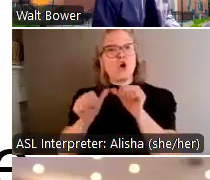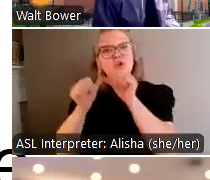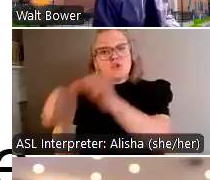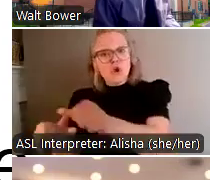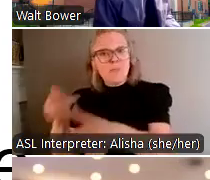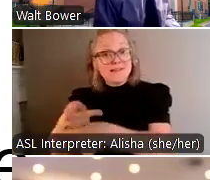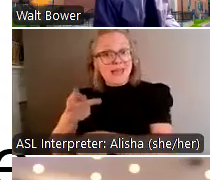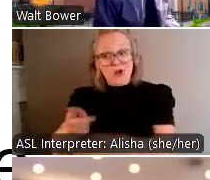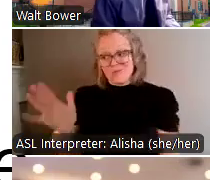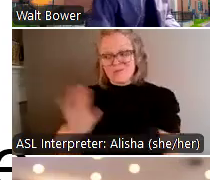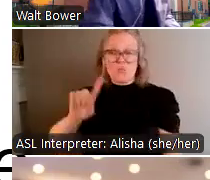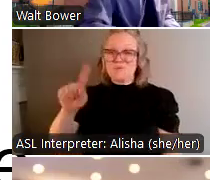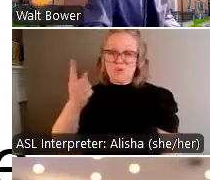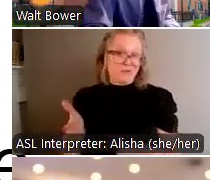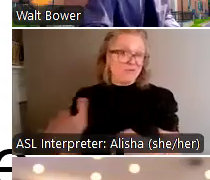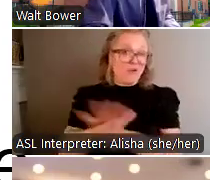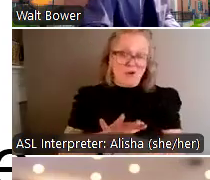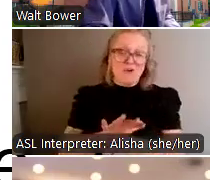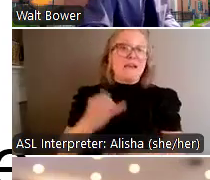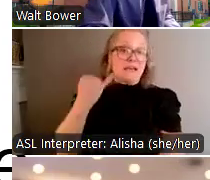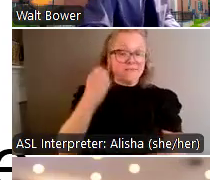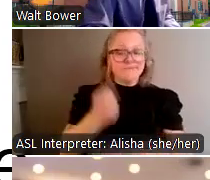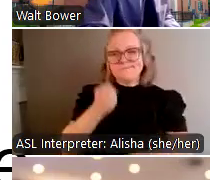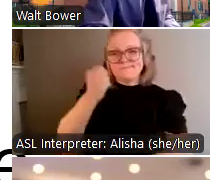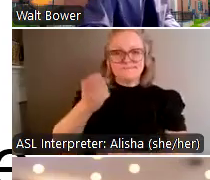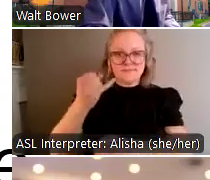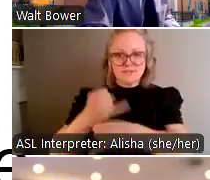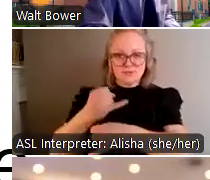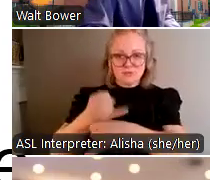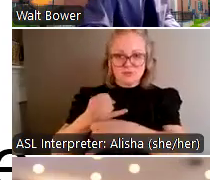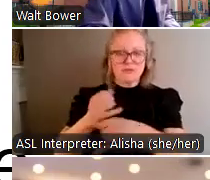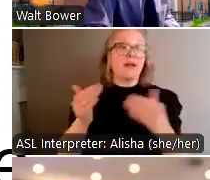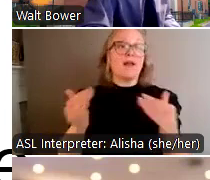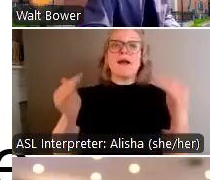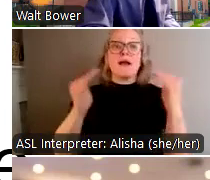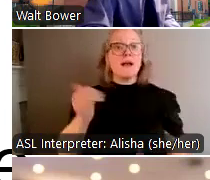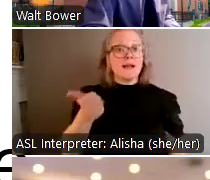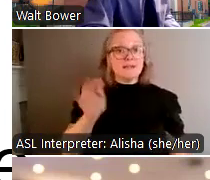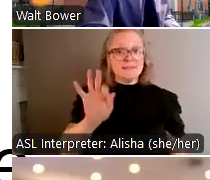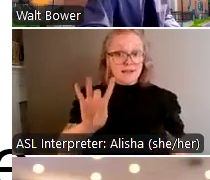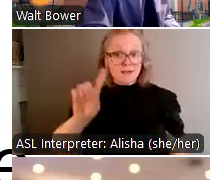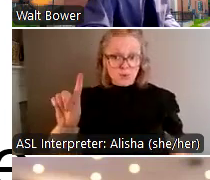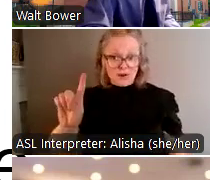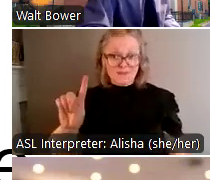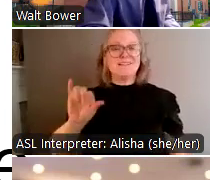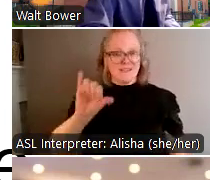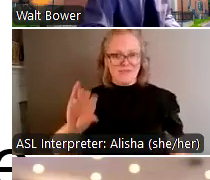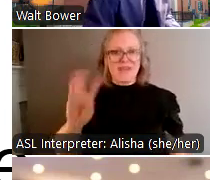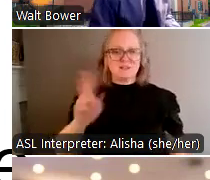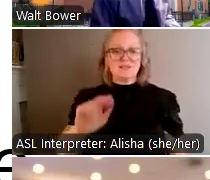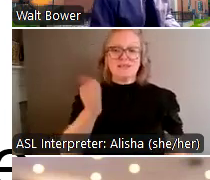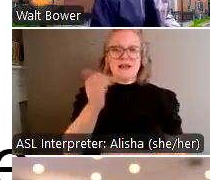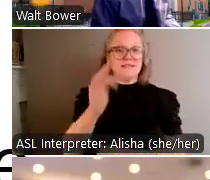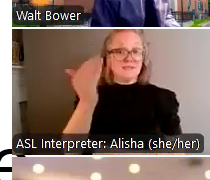only covered in an institutional setting. In 1981, that is when the 1915C Home